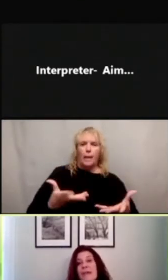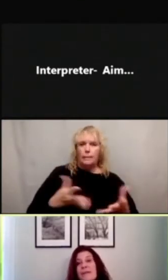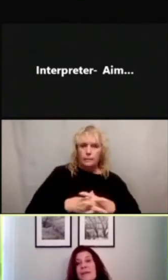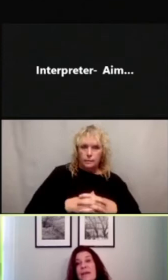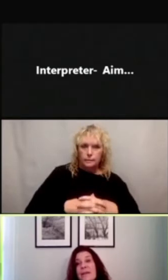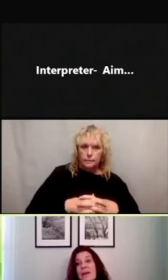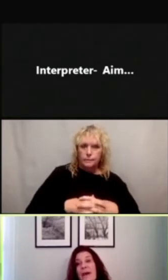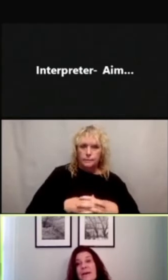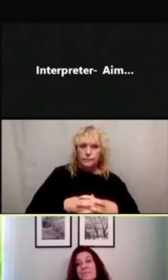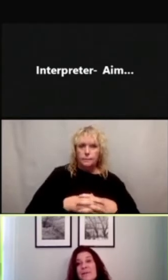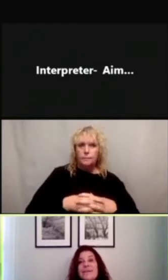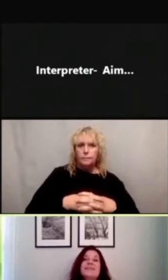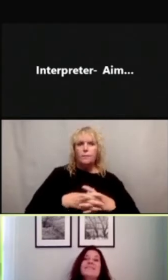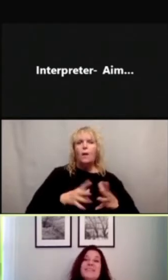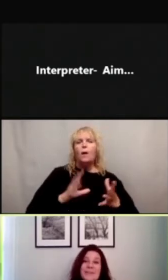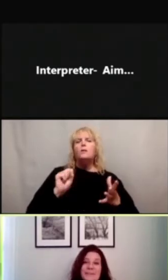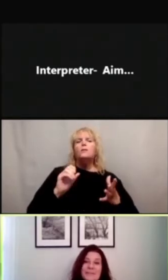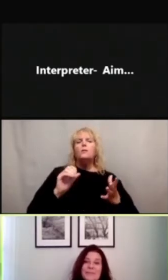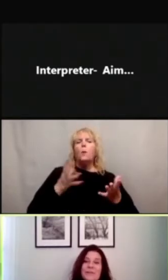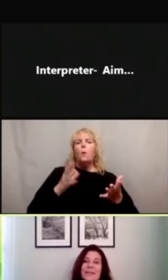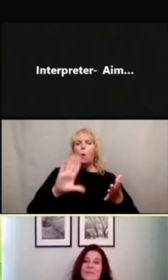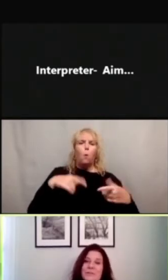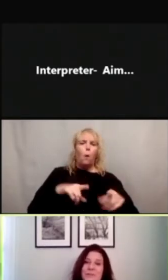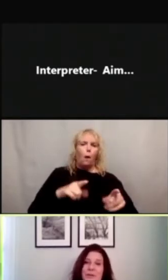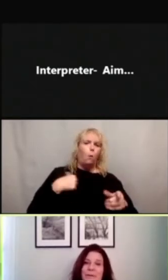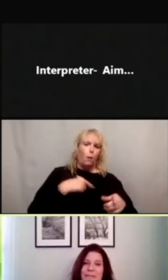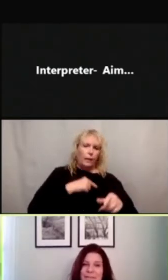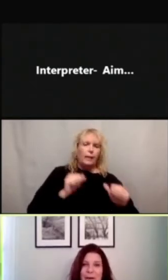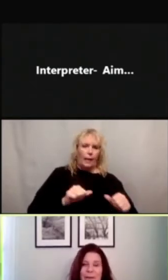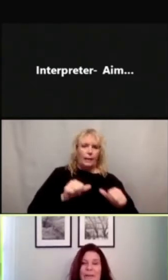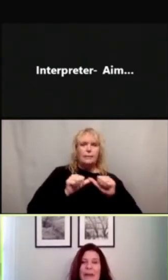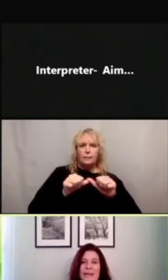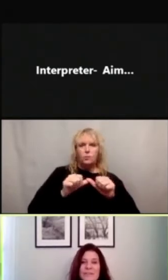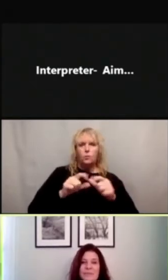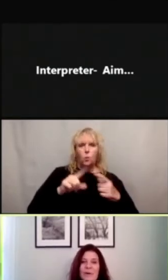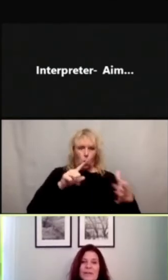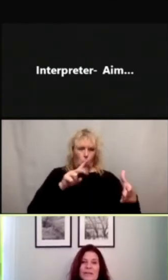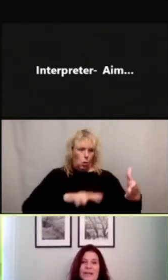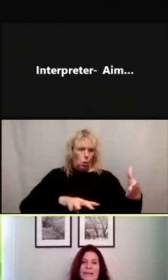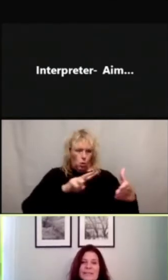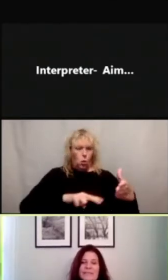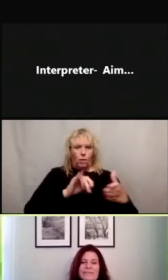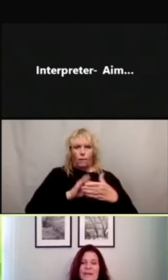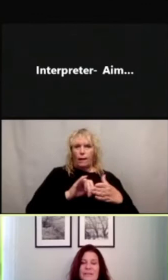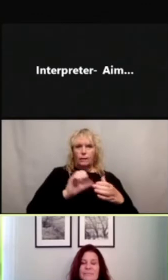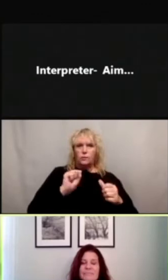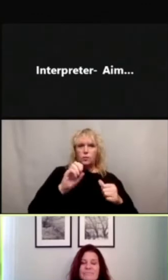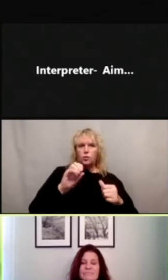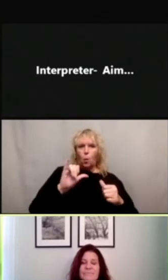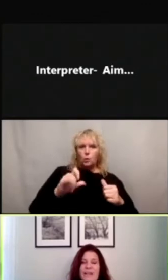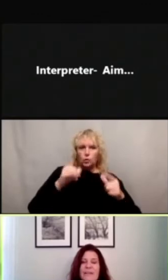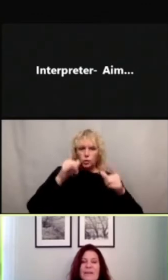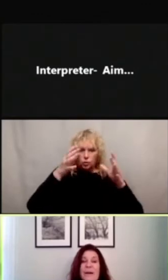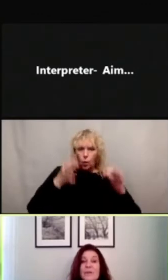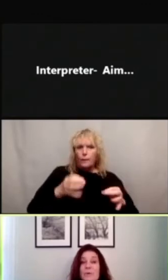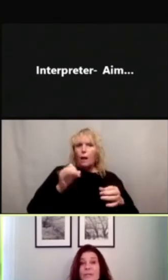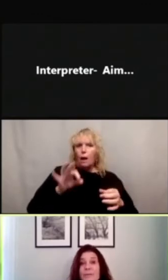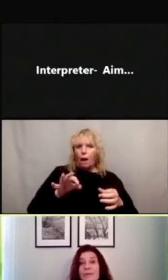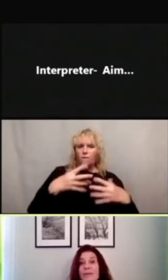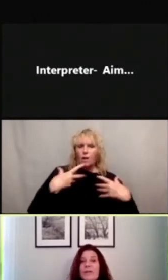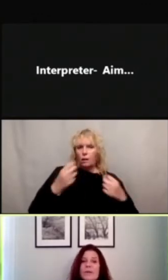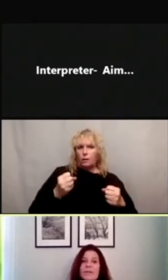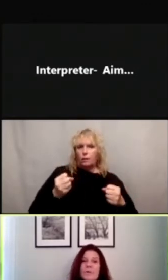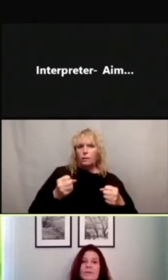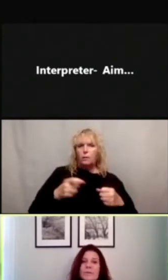So, you know, as we continue to look at social determinants of health, I just want you to kind of think about